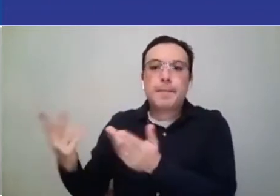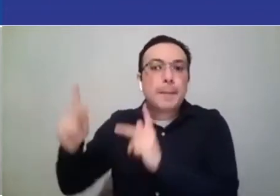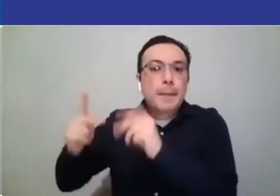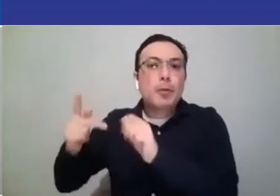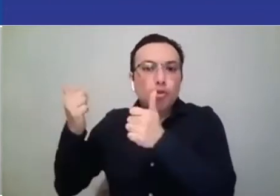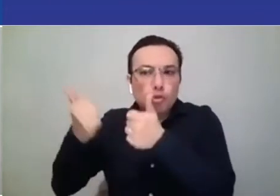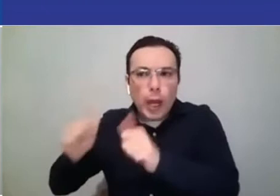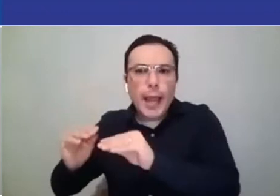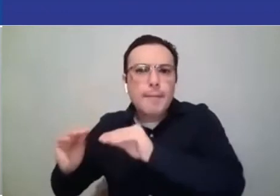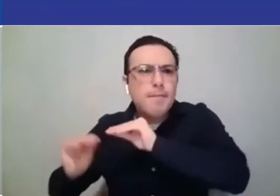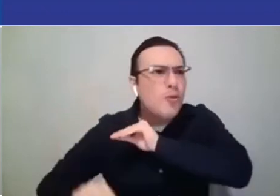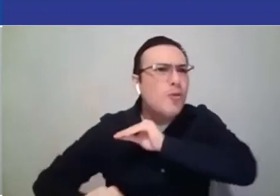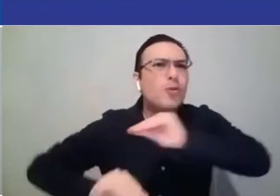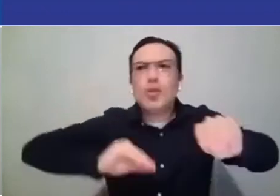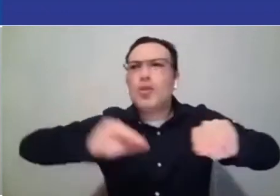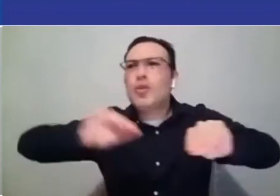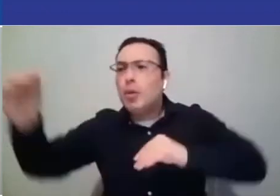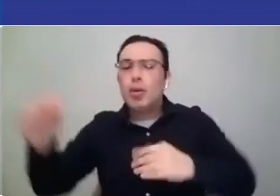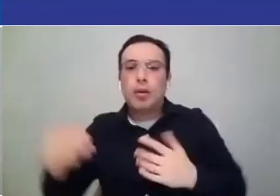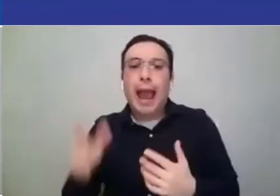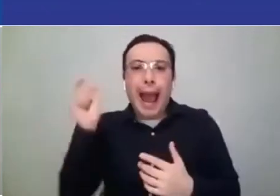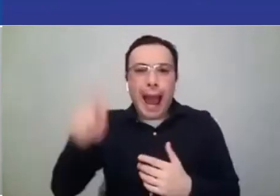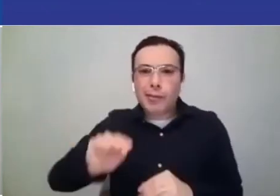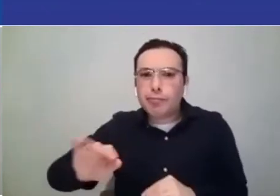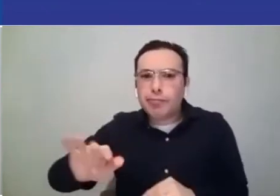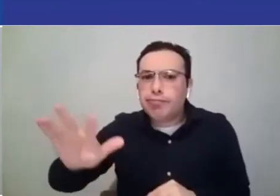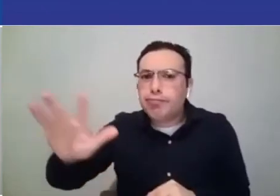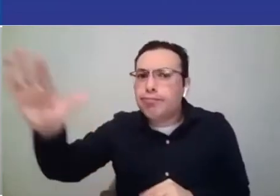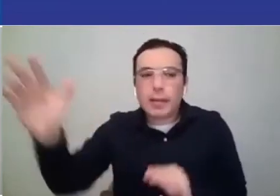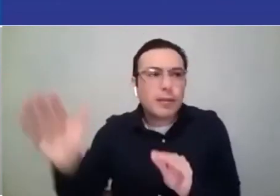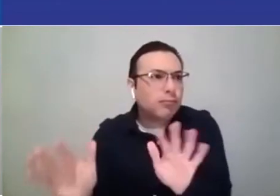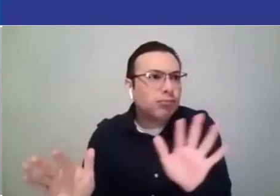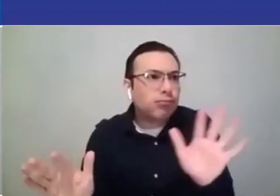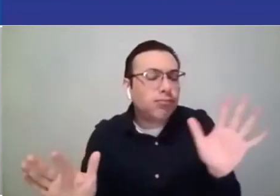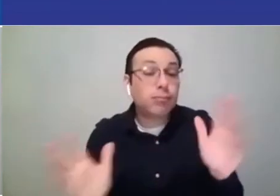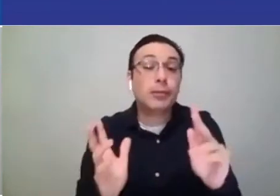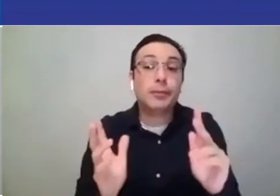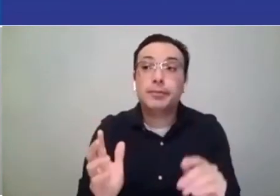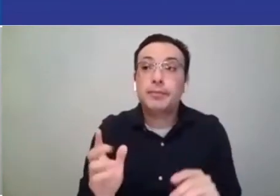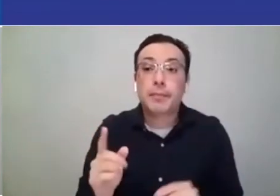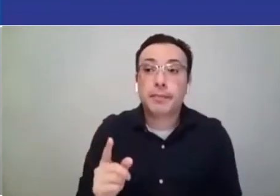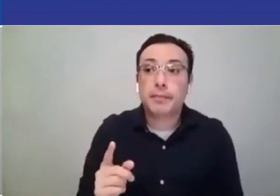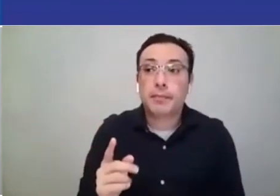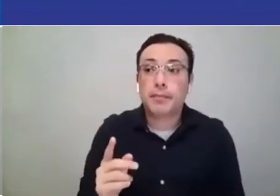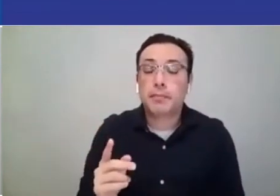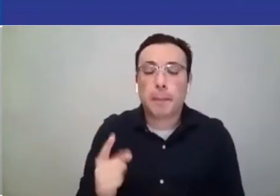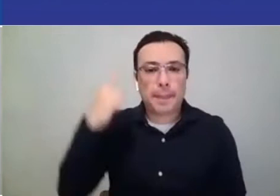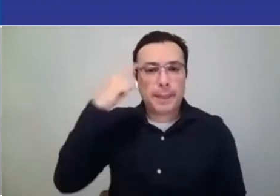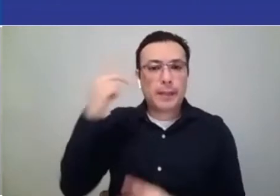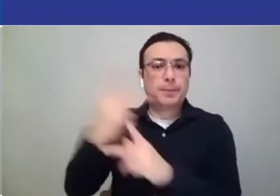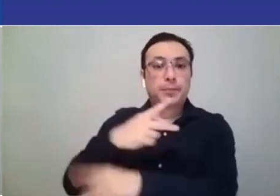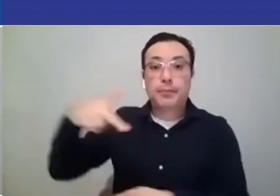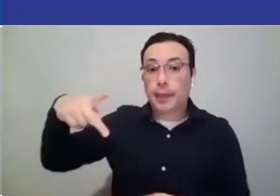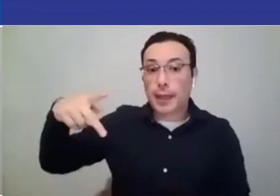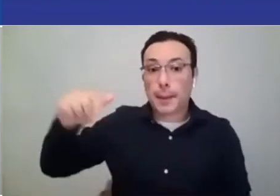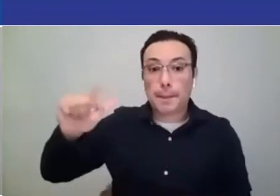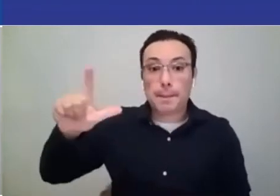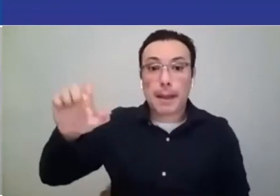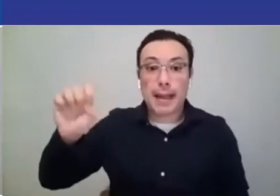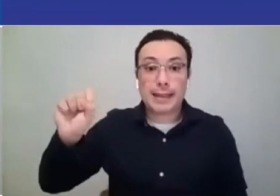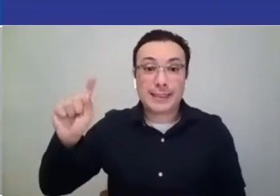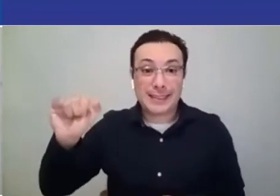happen in migration and diaspora and immigration, And especially if you look at the Palestinian